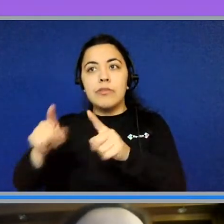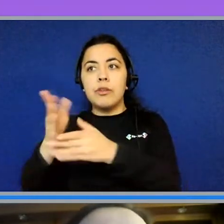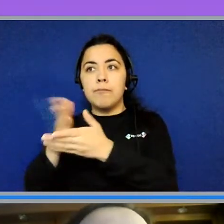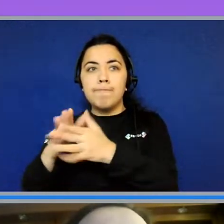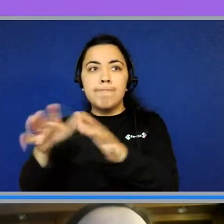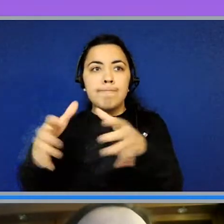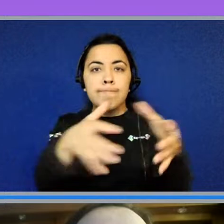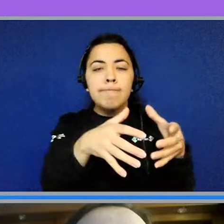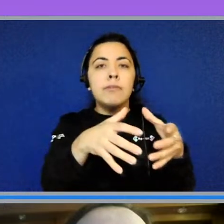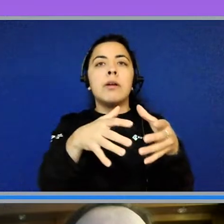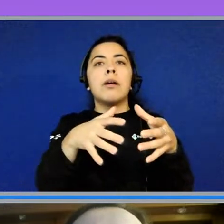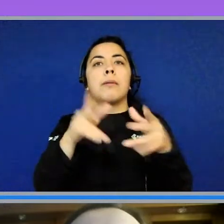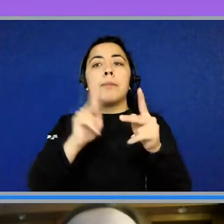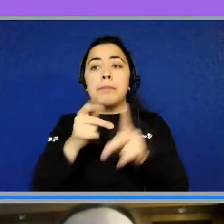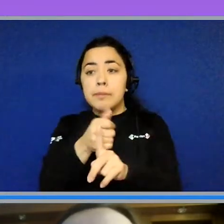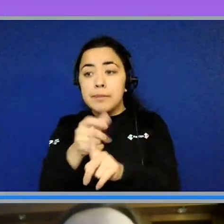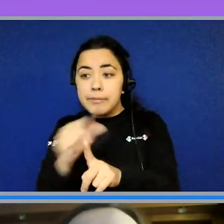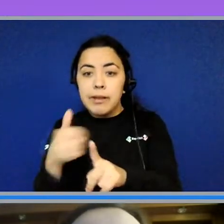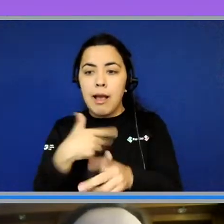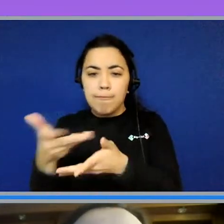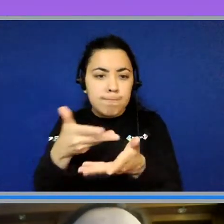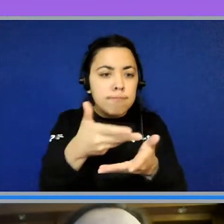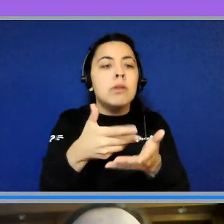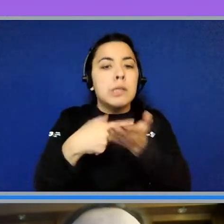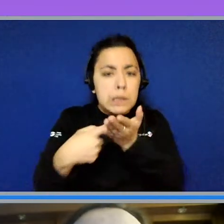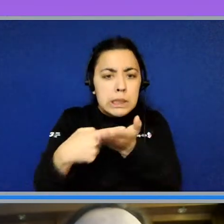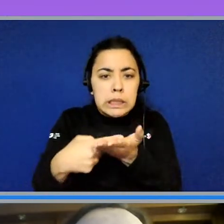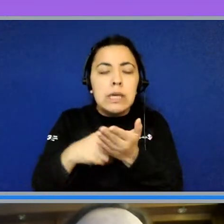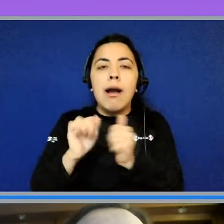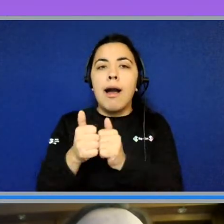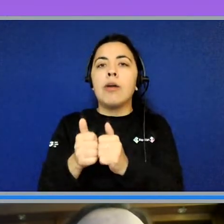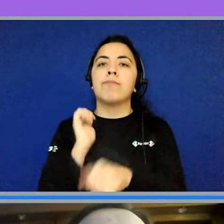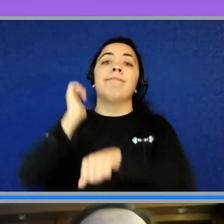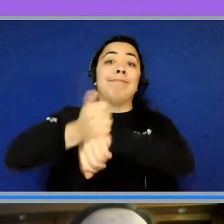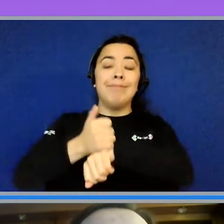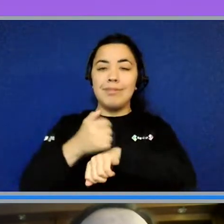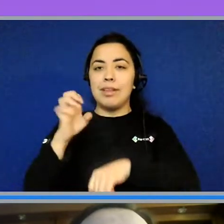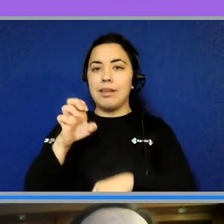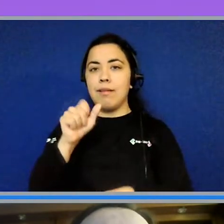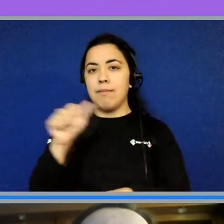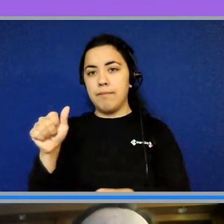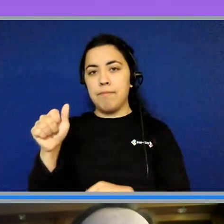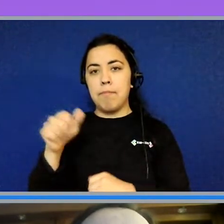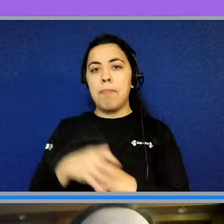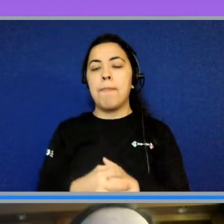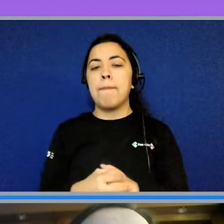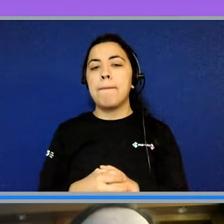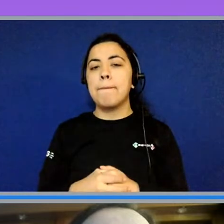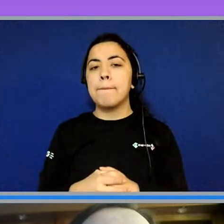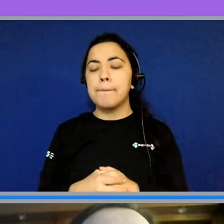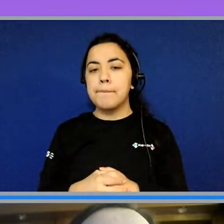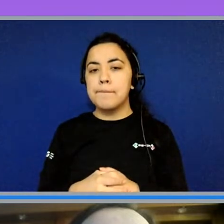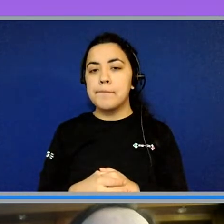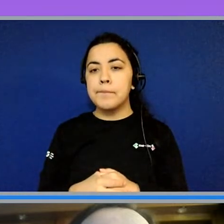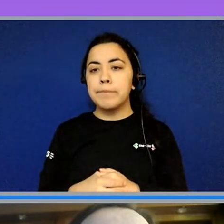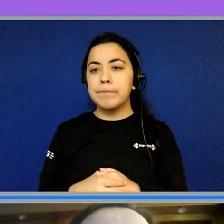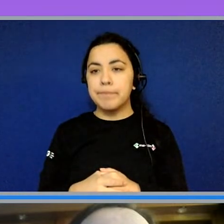with disabilities, in order to shape the European Accessibility Act. Before we had